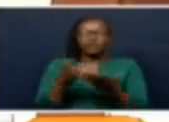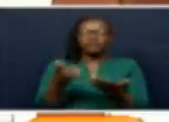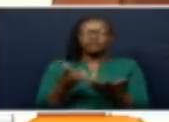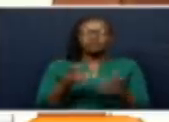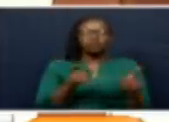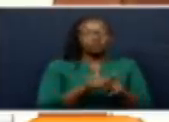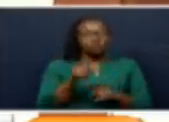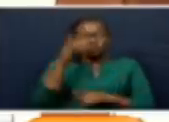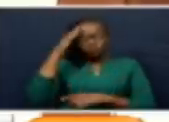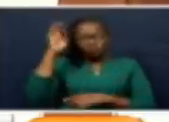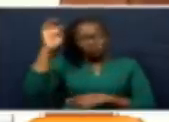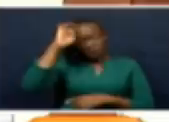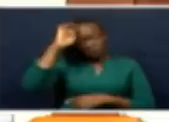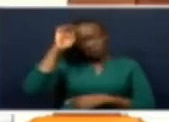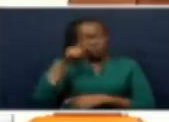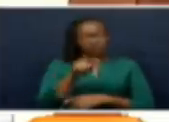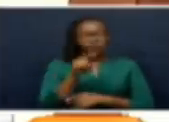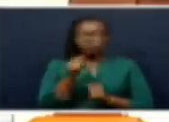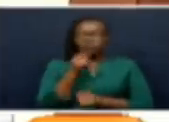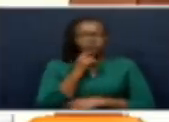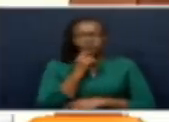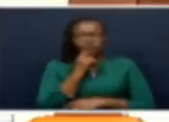education, if you would have asked me,